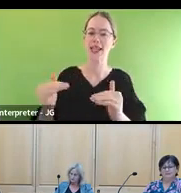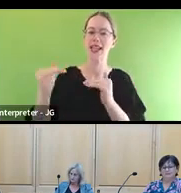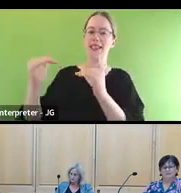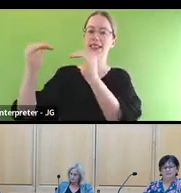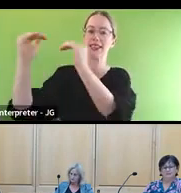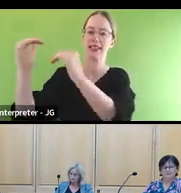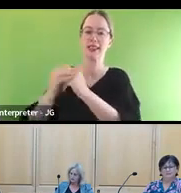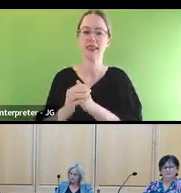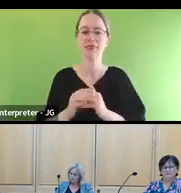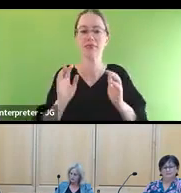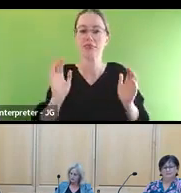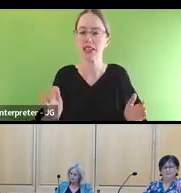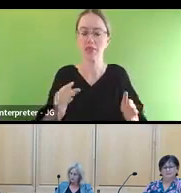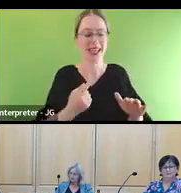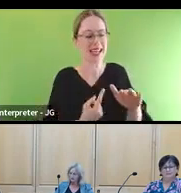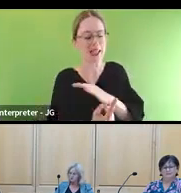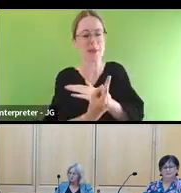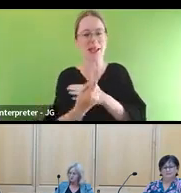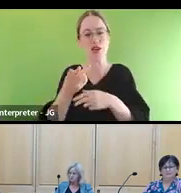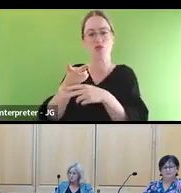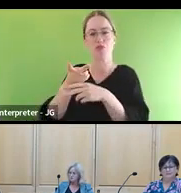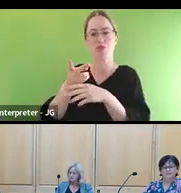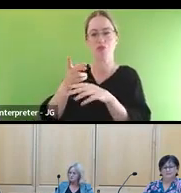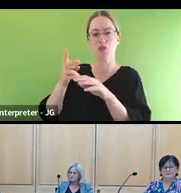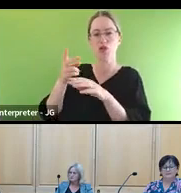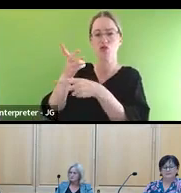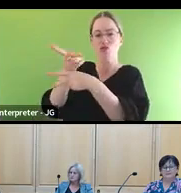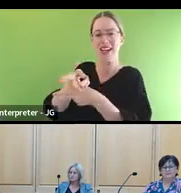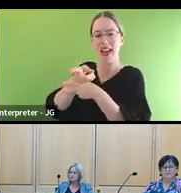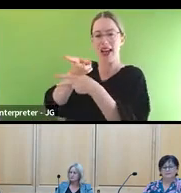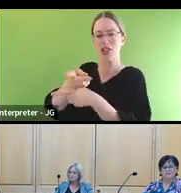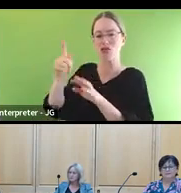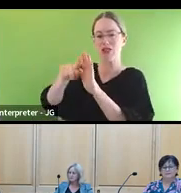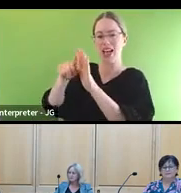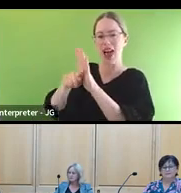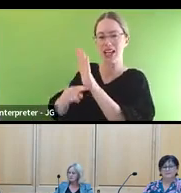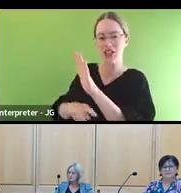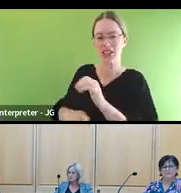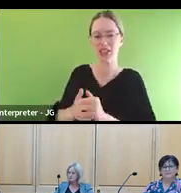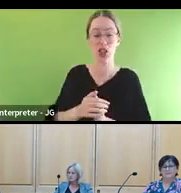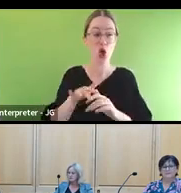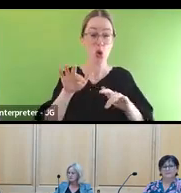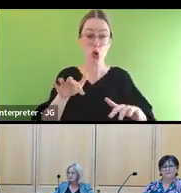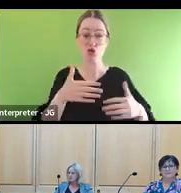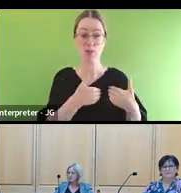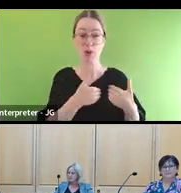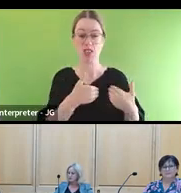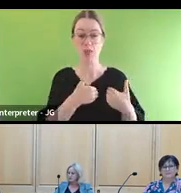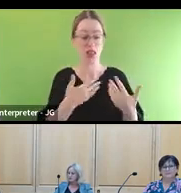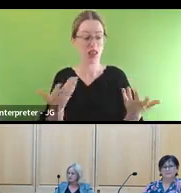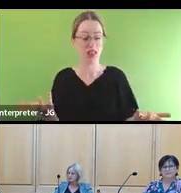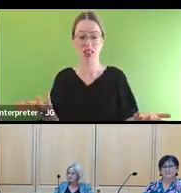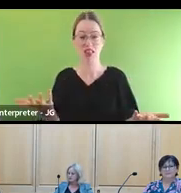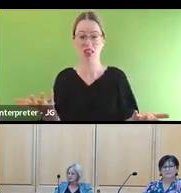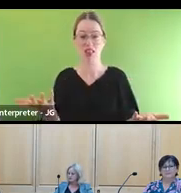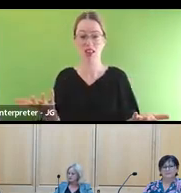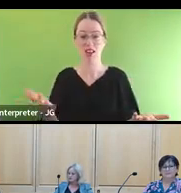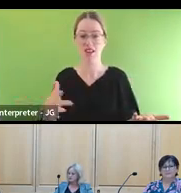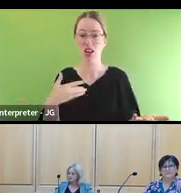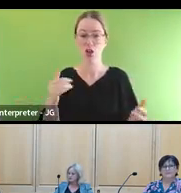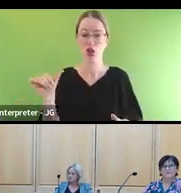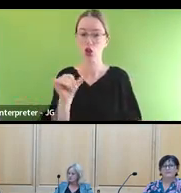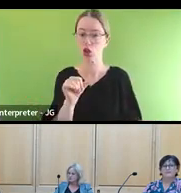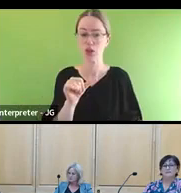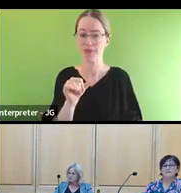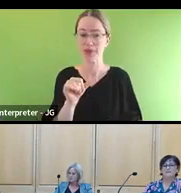to be independent regulation. You know, whose responsibility is that? I don't feel that it